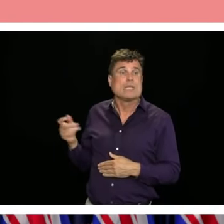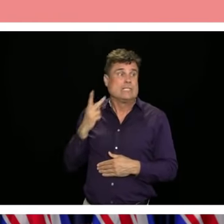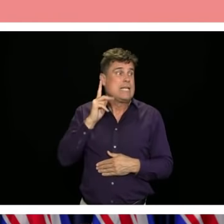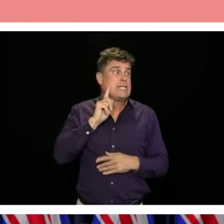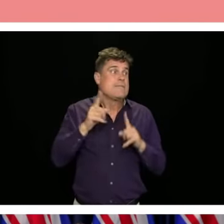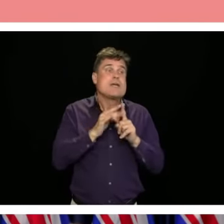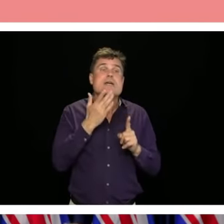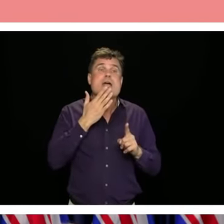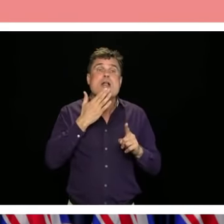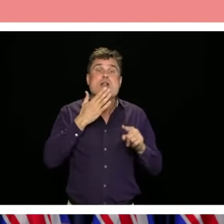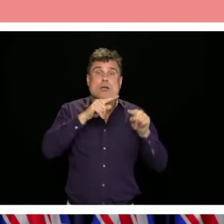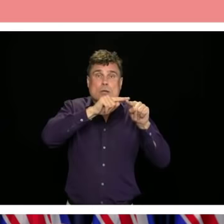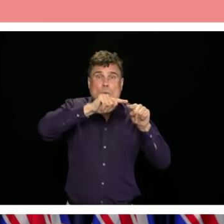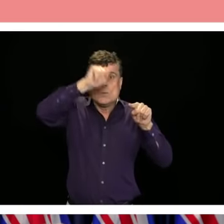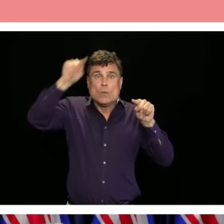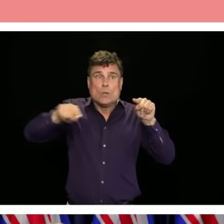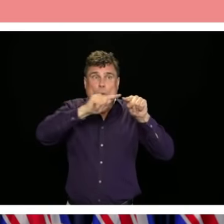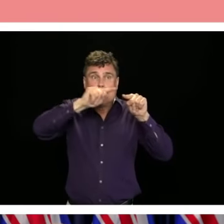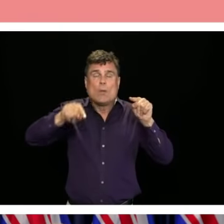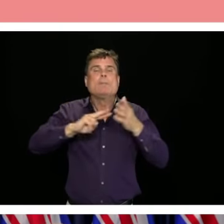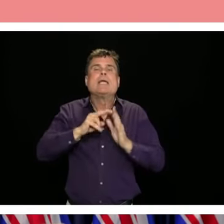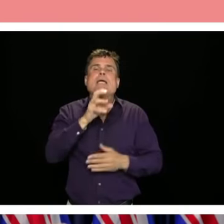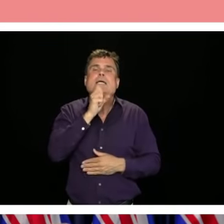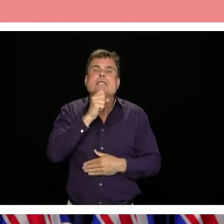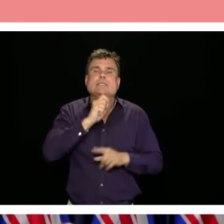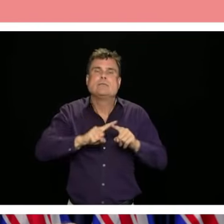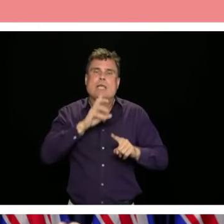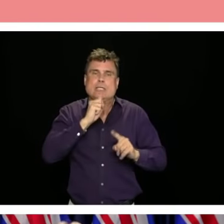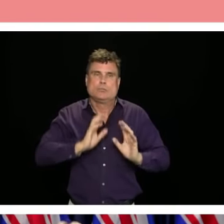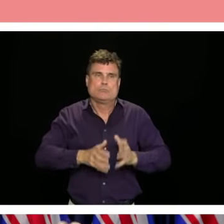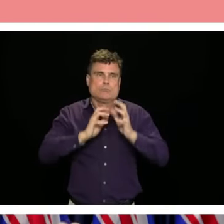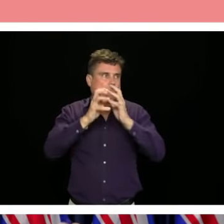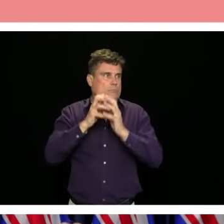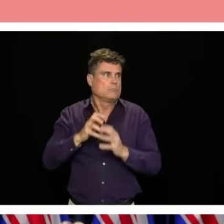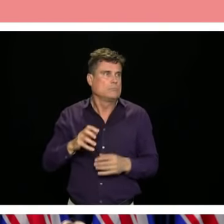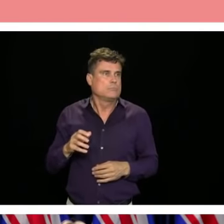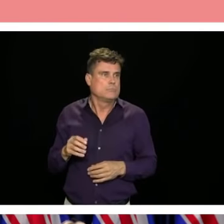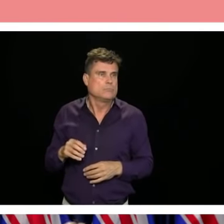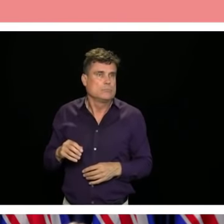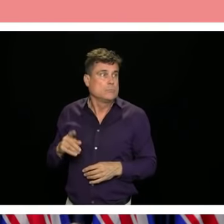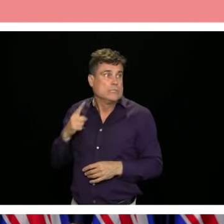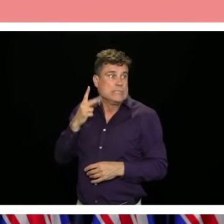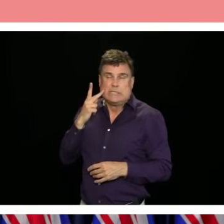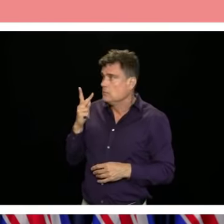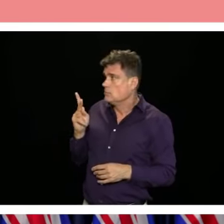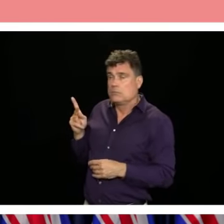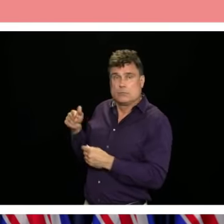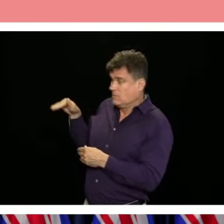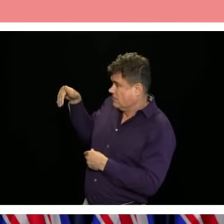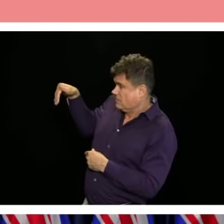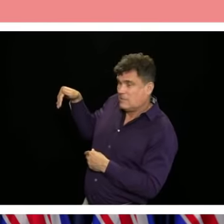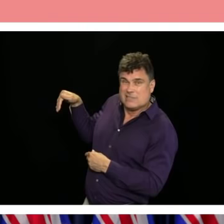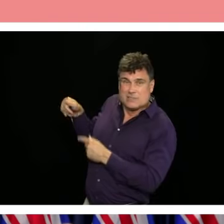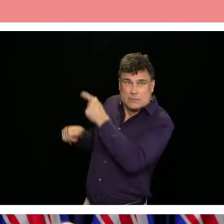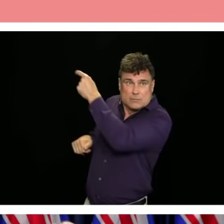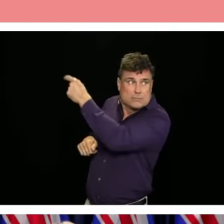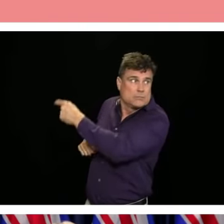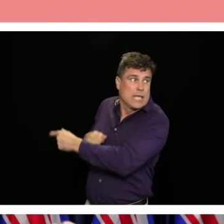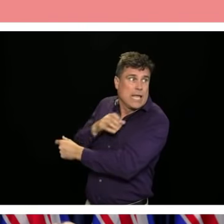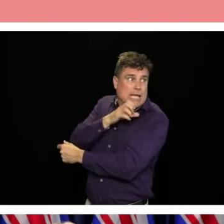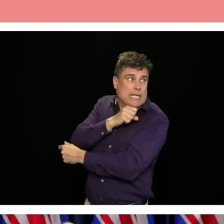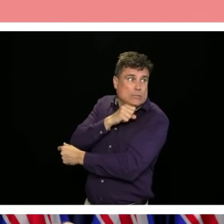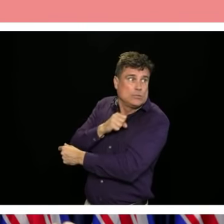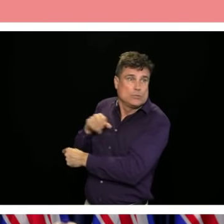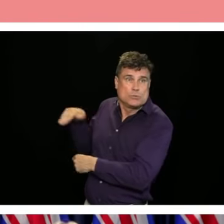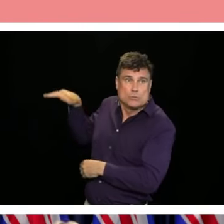Finally, I wanted to present a new type of modeling that we've been looking at over the past number of weeks, and it's what we